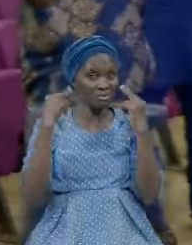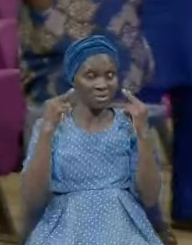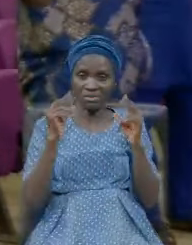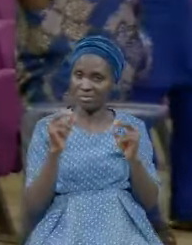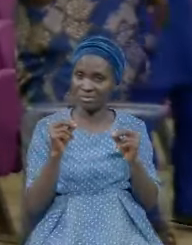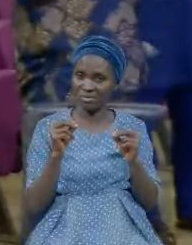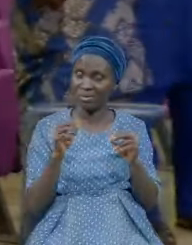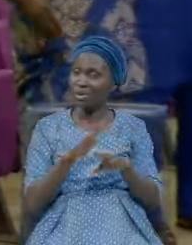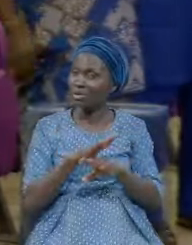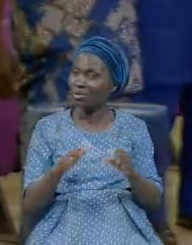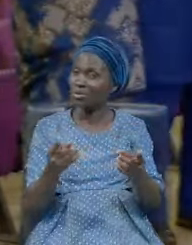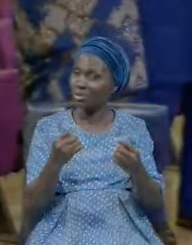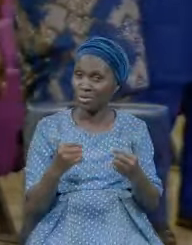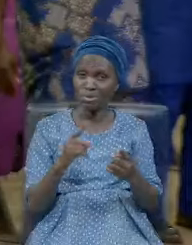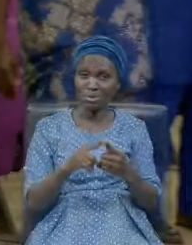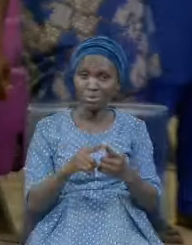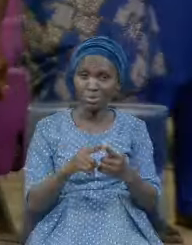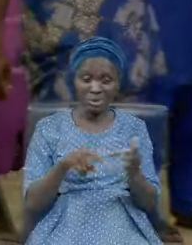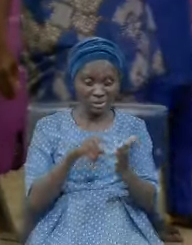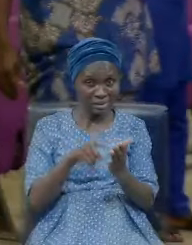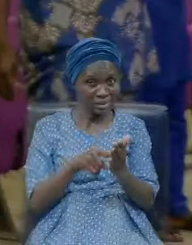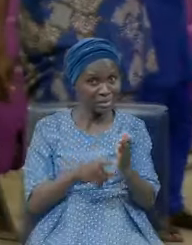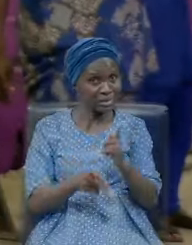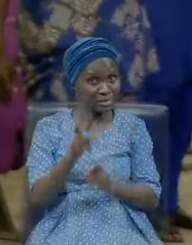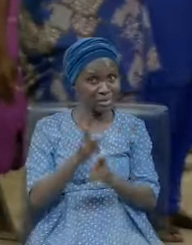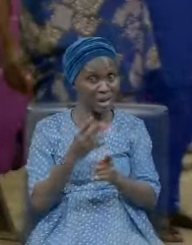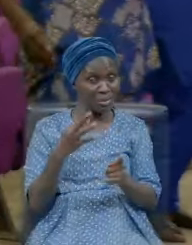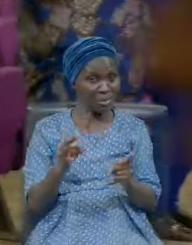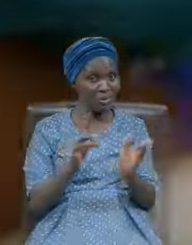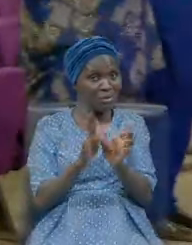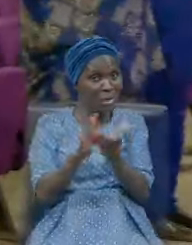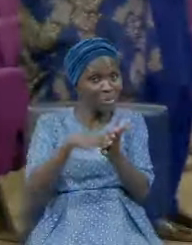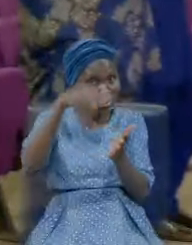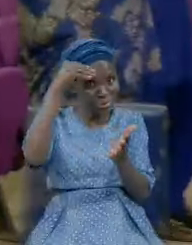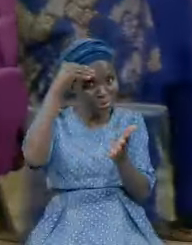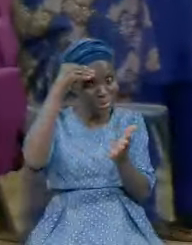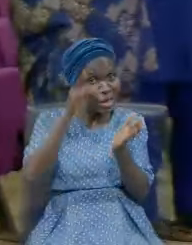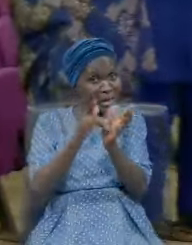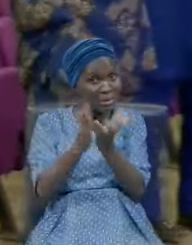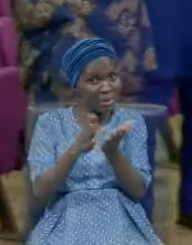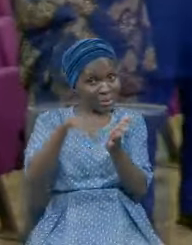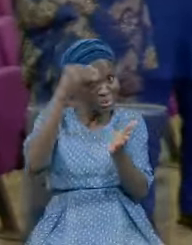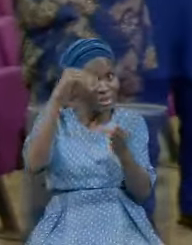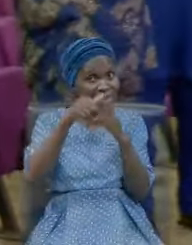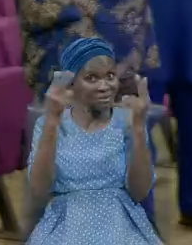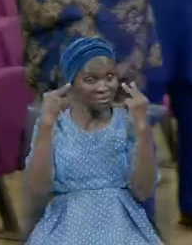Don't come to such a Bible study like this in vain.